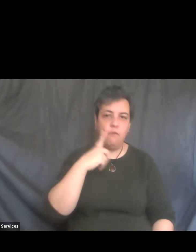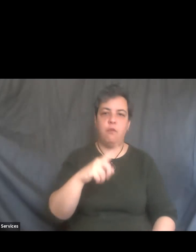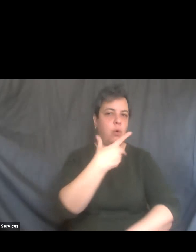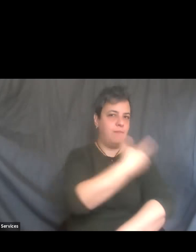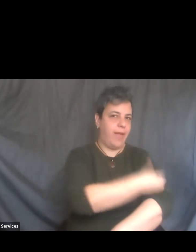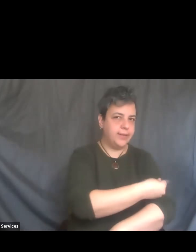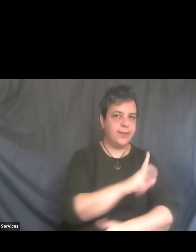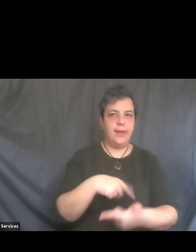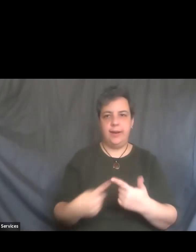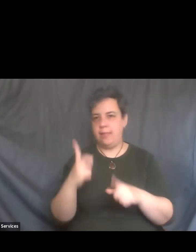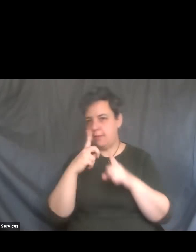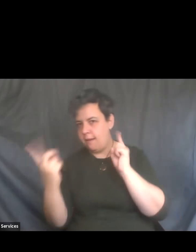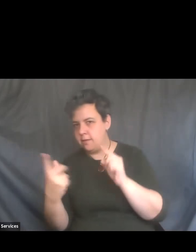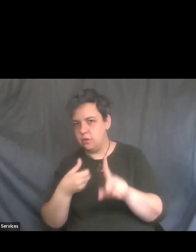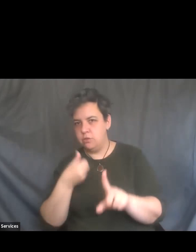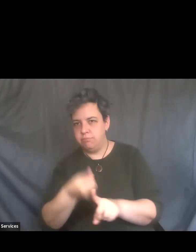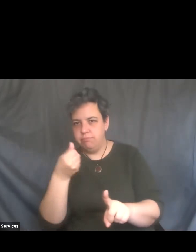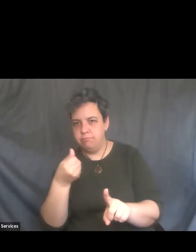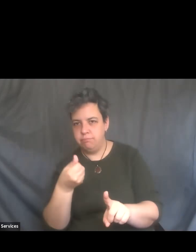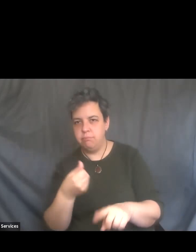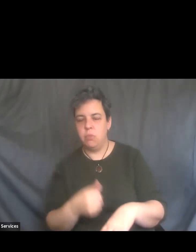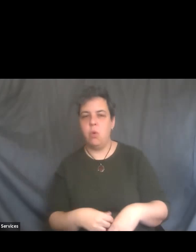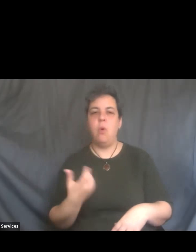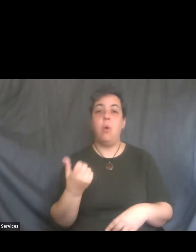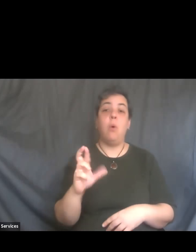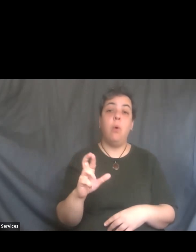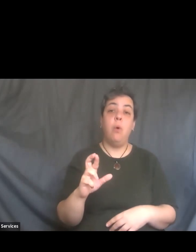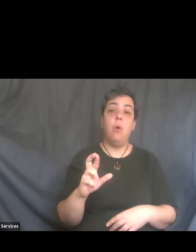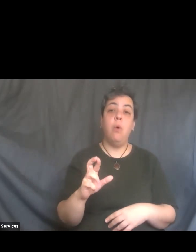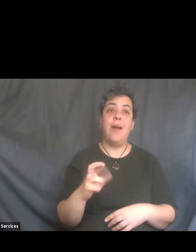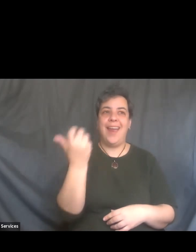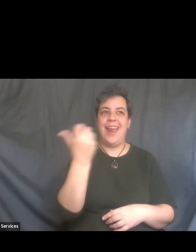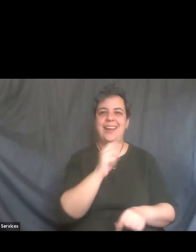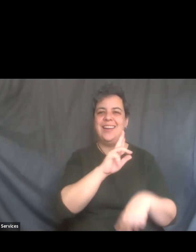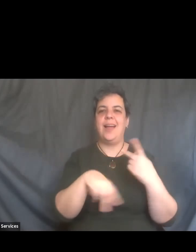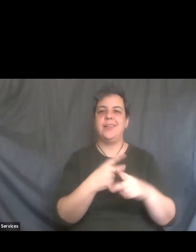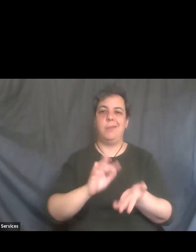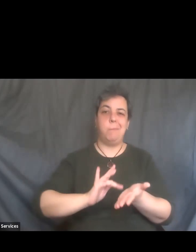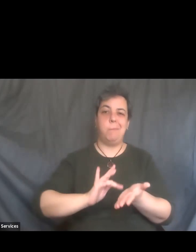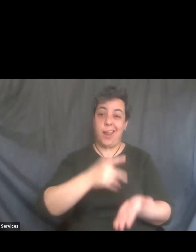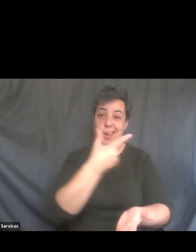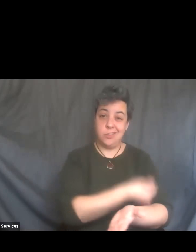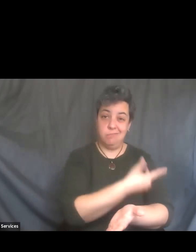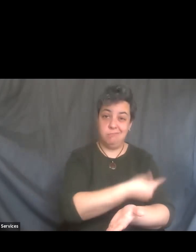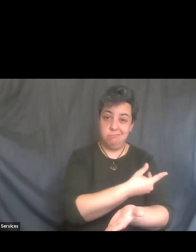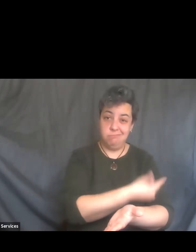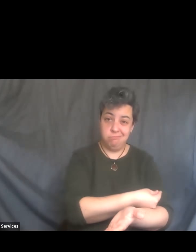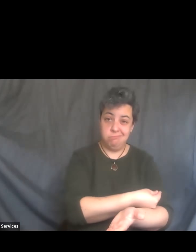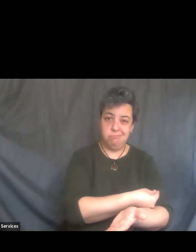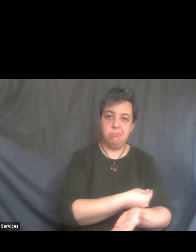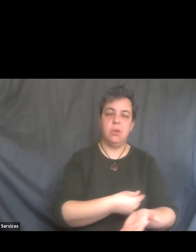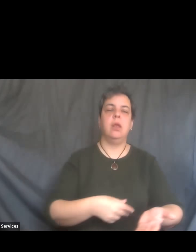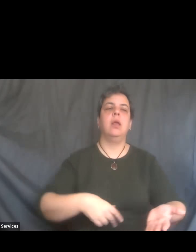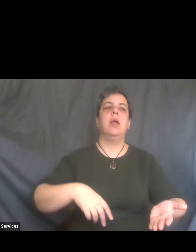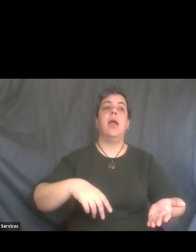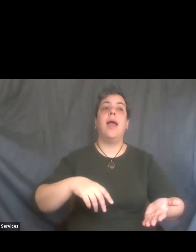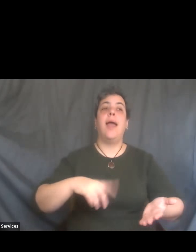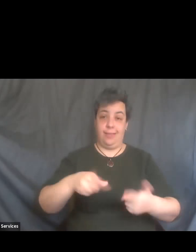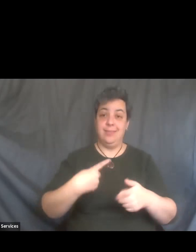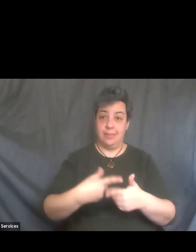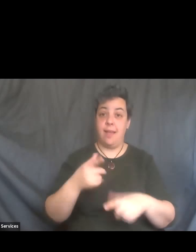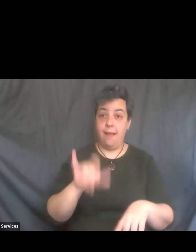want you to check in with your doctor first. If you have any history of allergies to vaccines, just to be